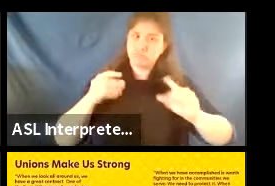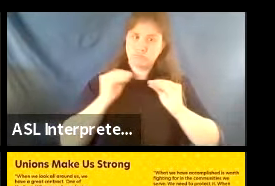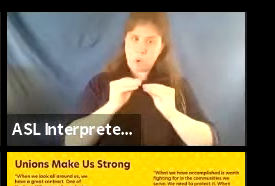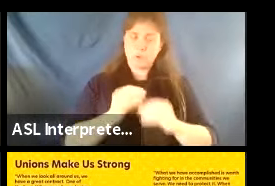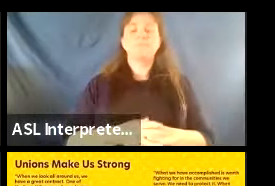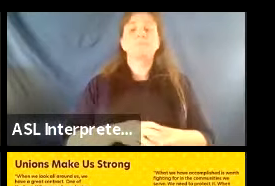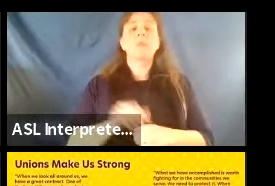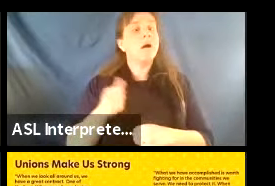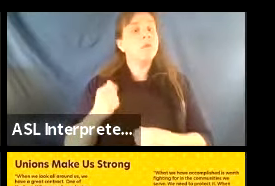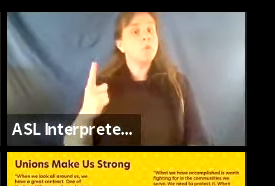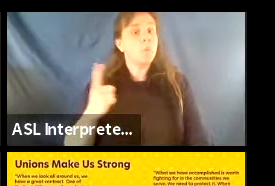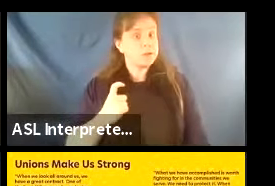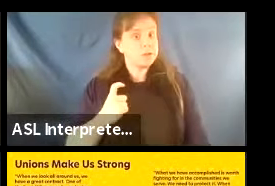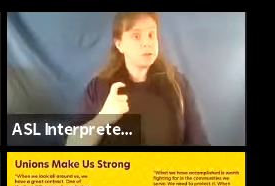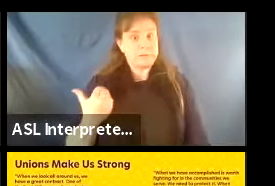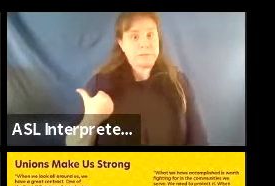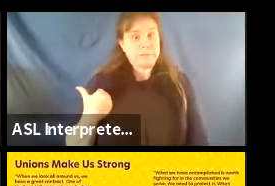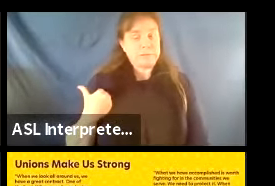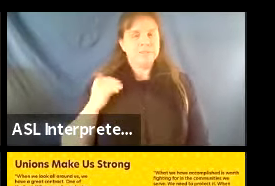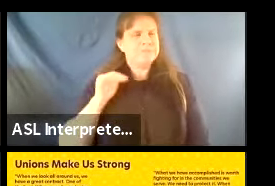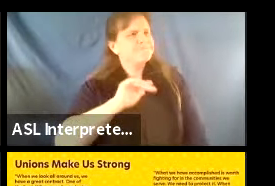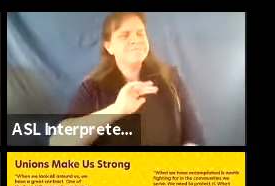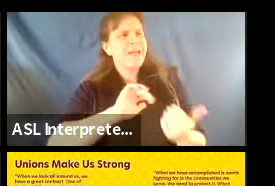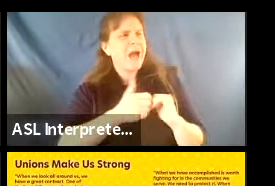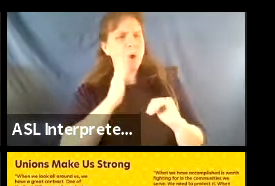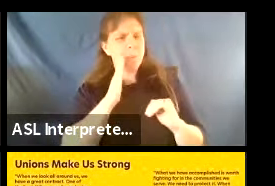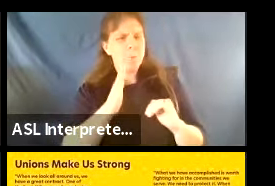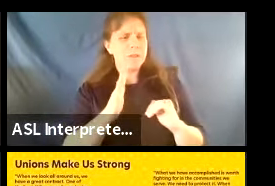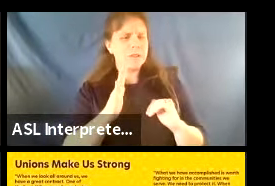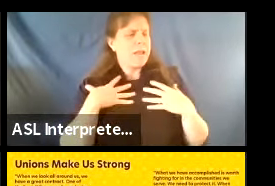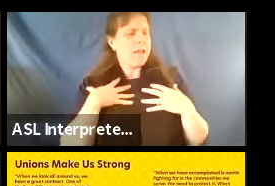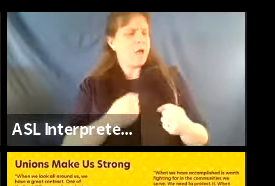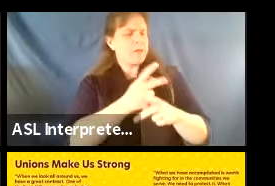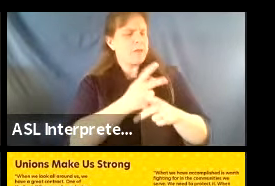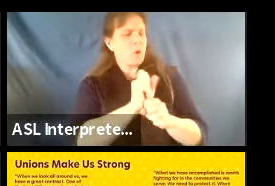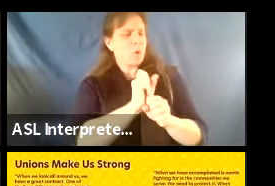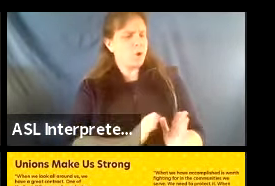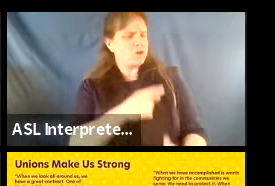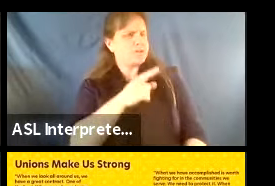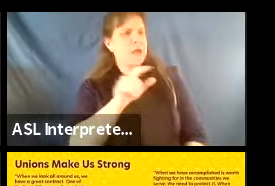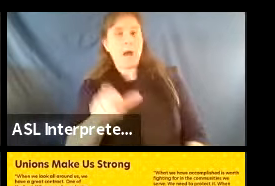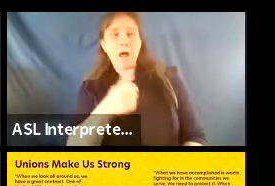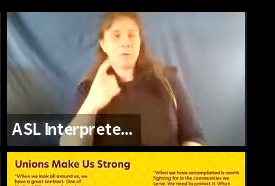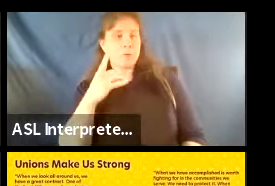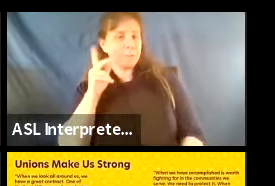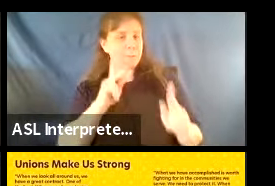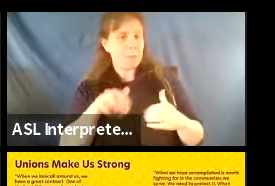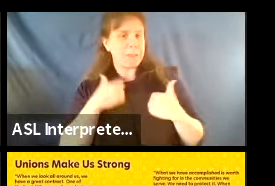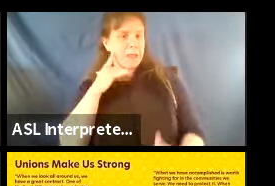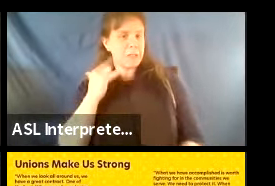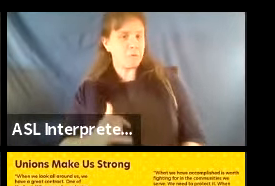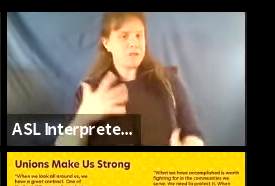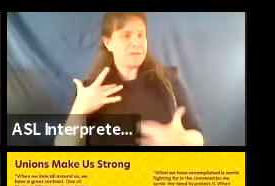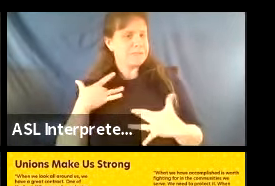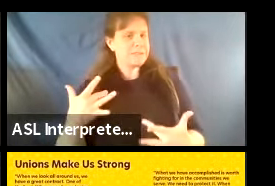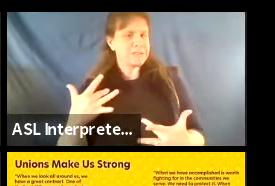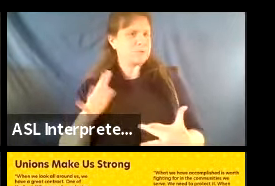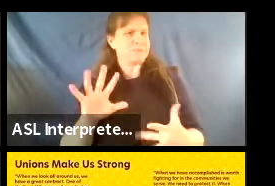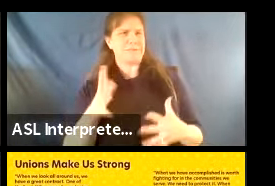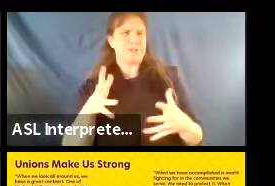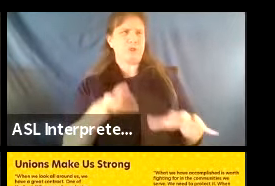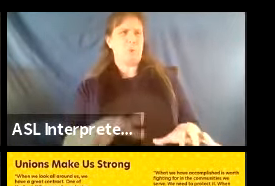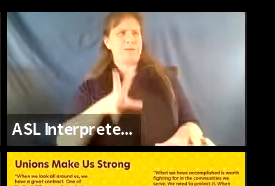about how will vaccine hesitancy among healthcare workers and other Californians be addressed by the state? And when we